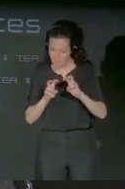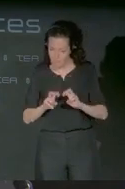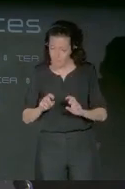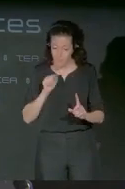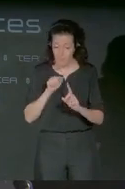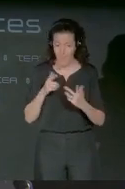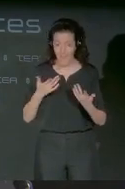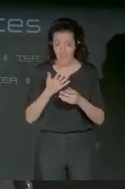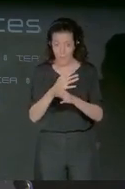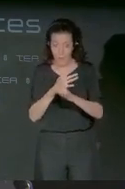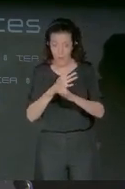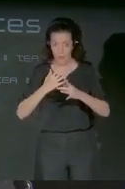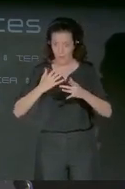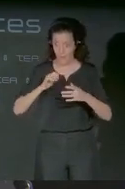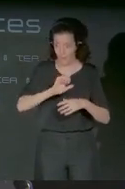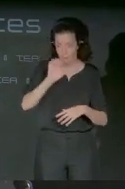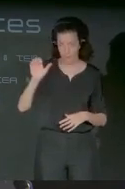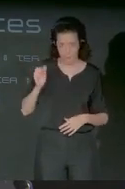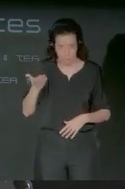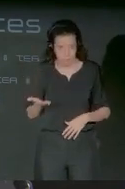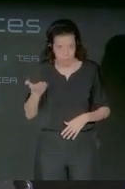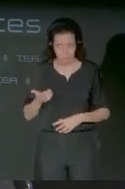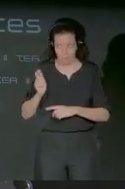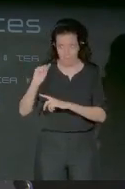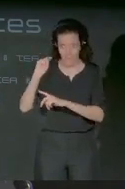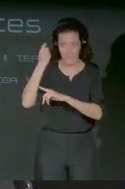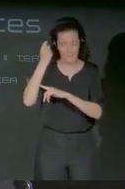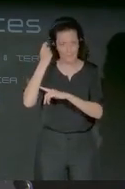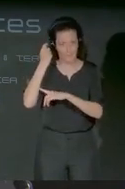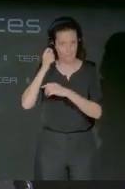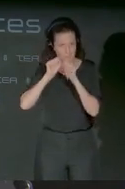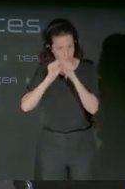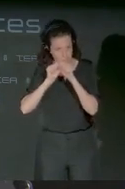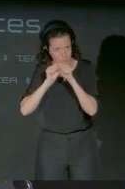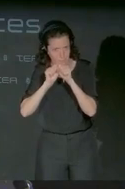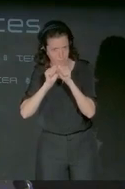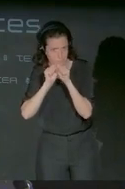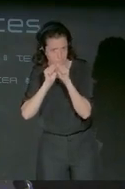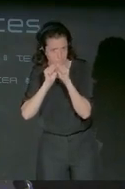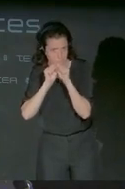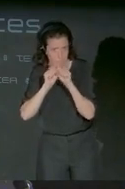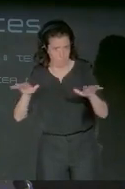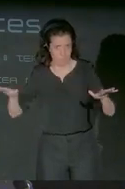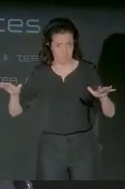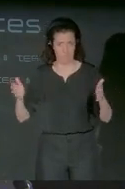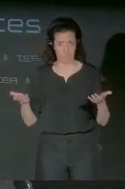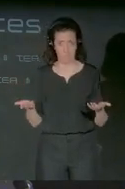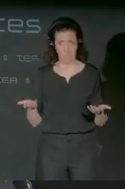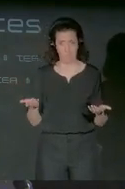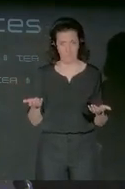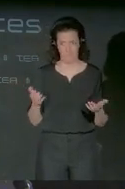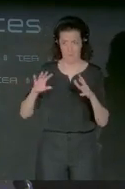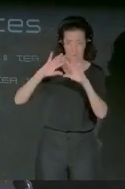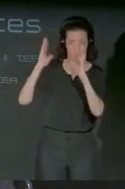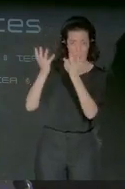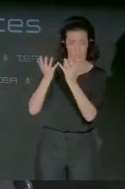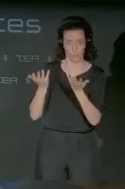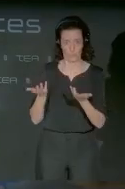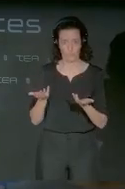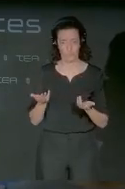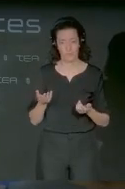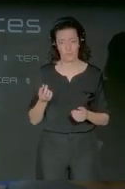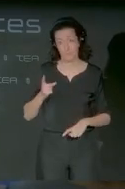biggest global companies also more European companies in the future. And that's something to solve through the political debate.